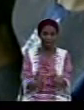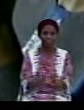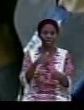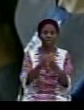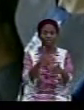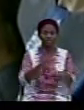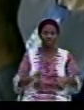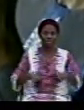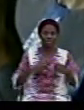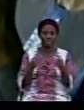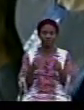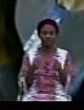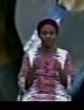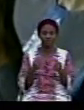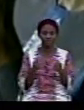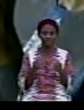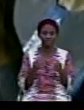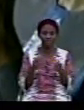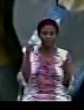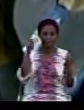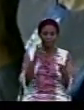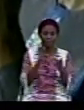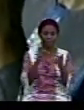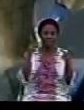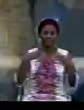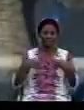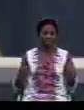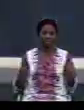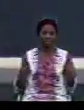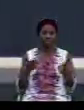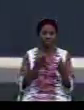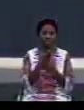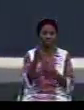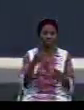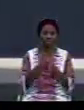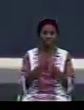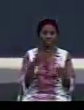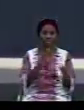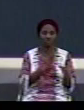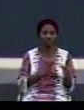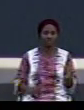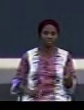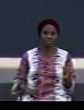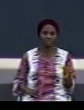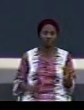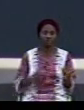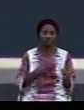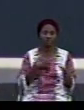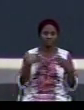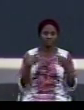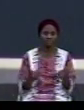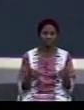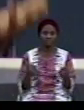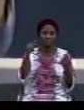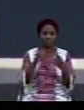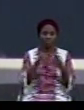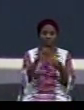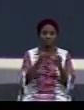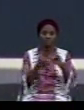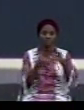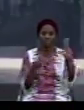Perfect soundness through the name of Christ. And now, number three, the